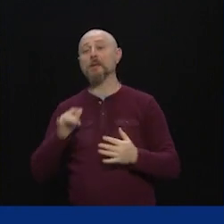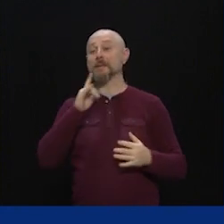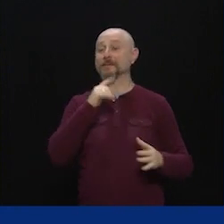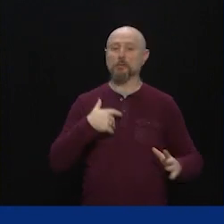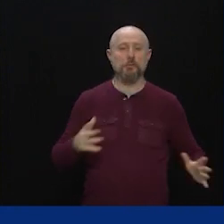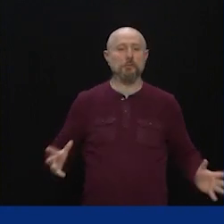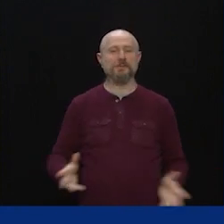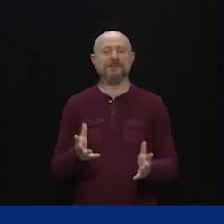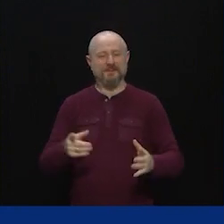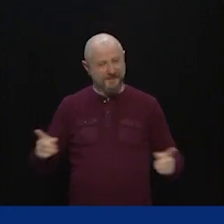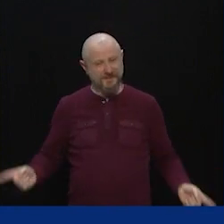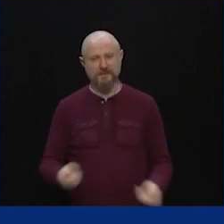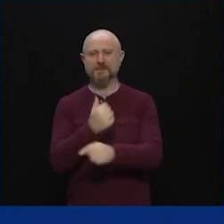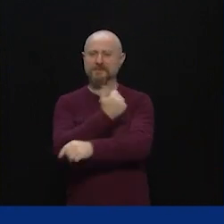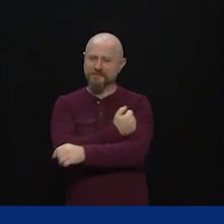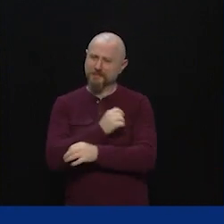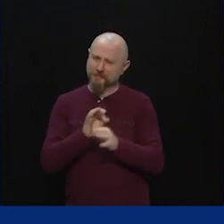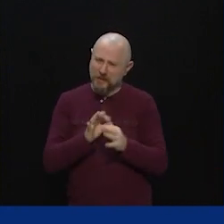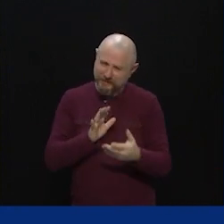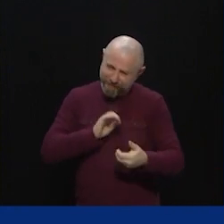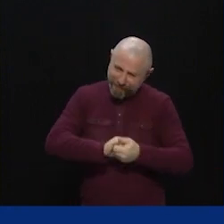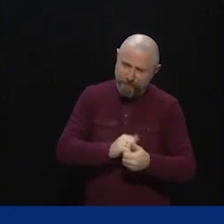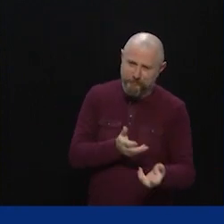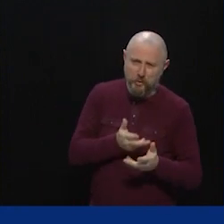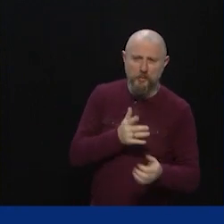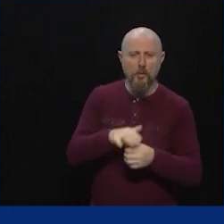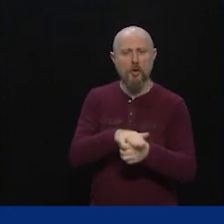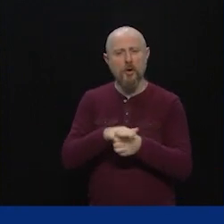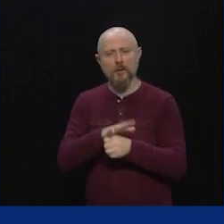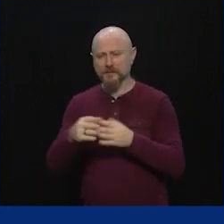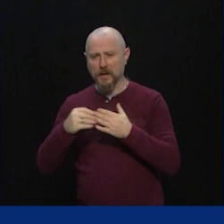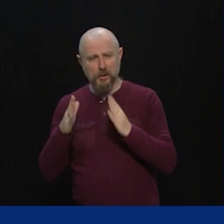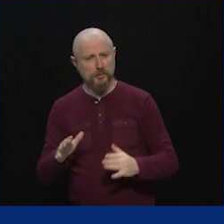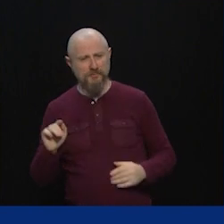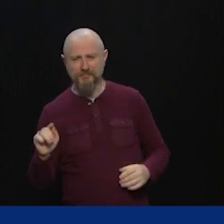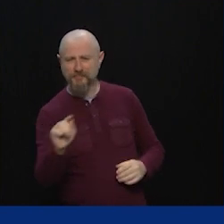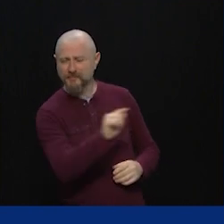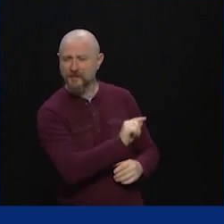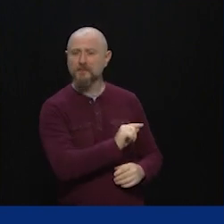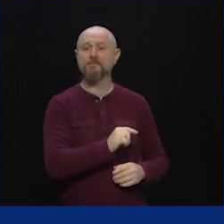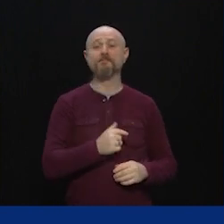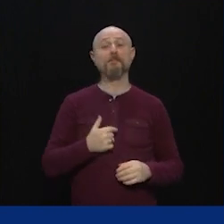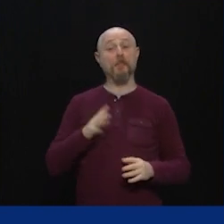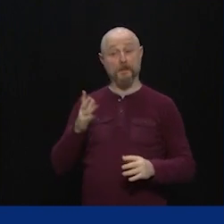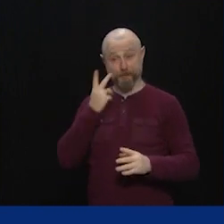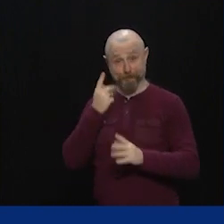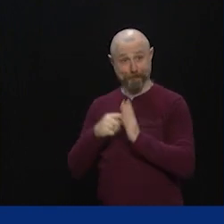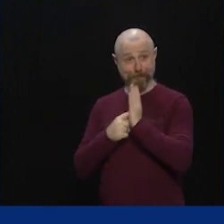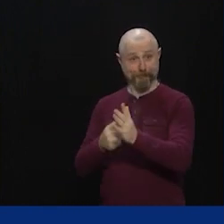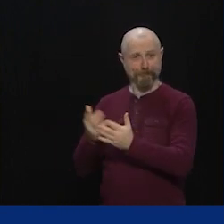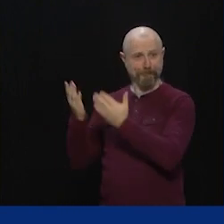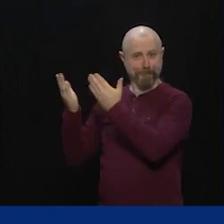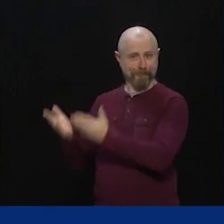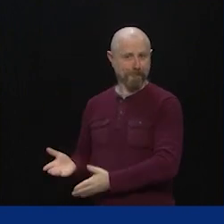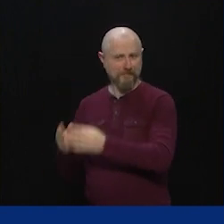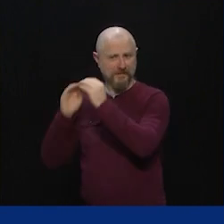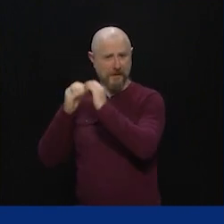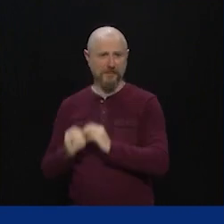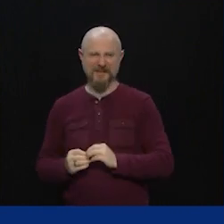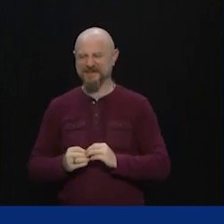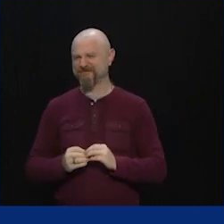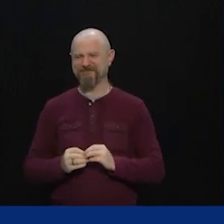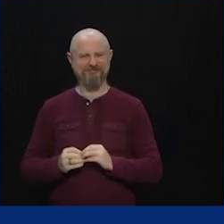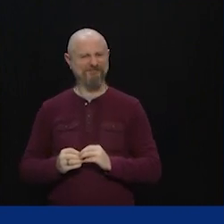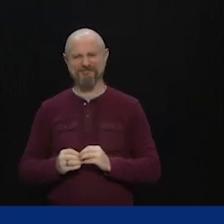our numbers are misleading today. Having 51,000 cases of positive today and about 1,100 in the Finger